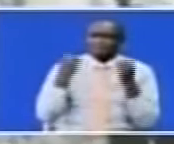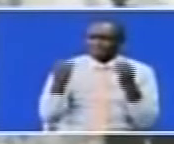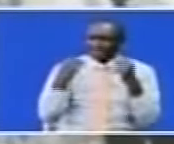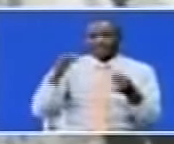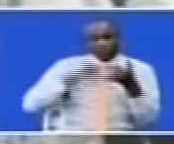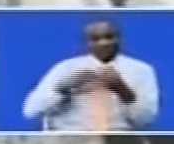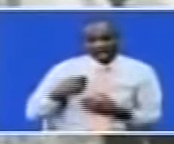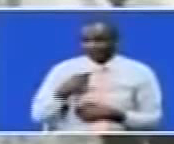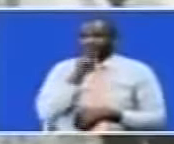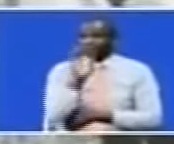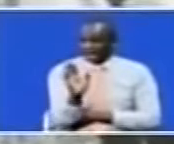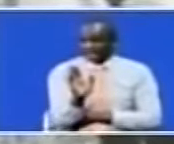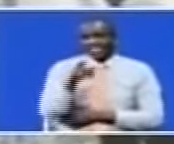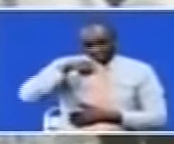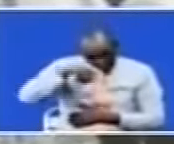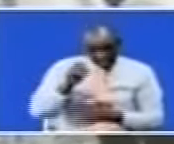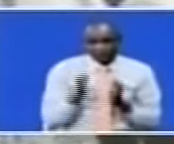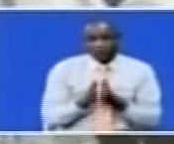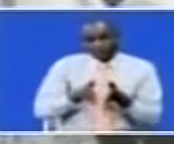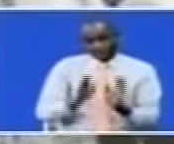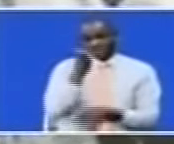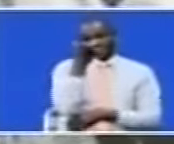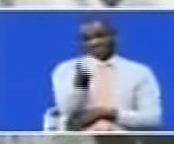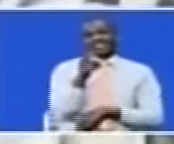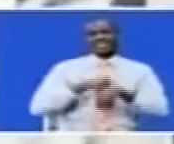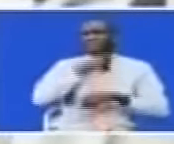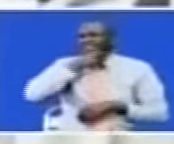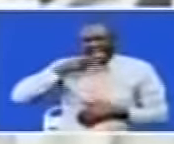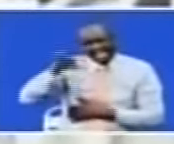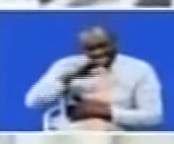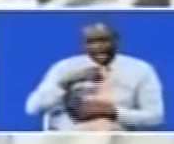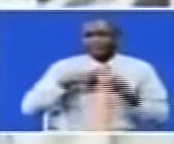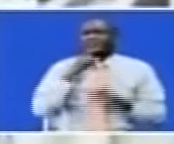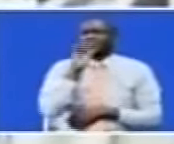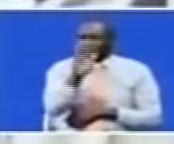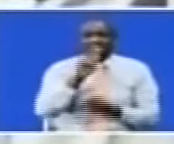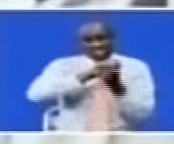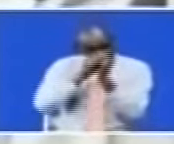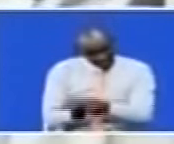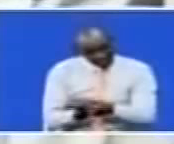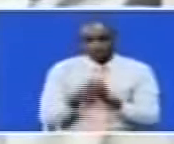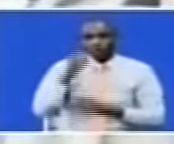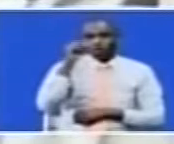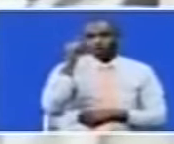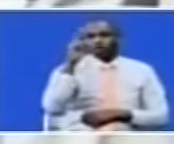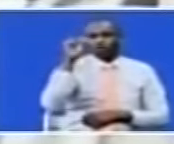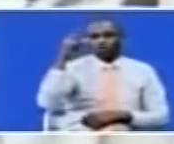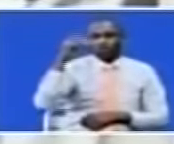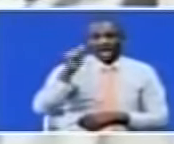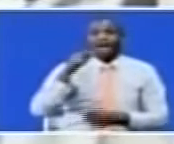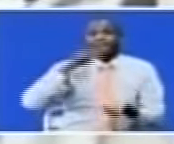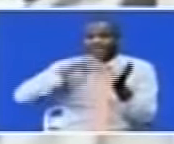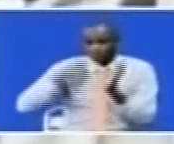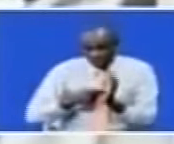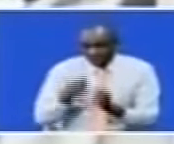wives. They named him Simiu, one born during the hot and dry season, but his father later changed his name to Otunga, which translates